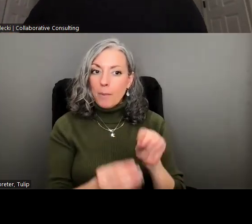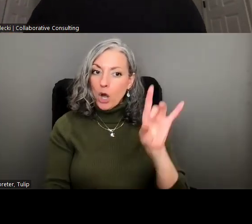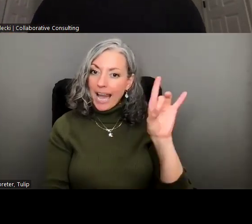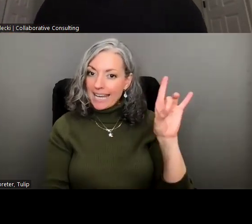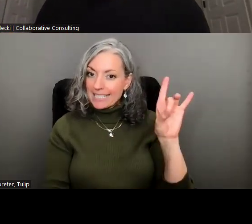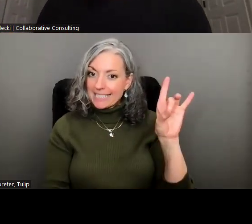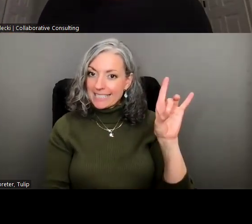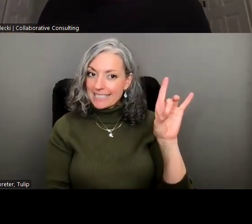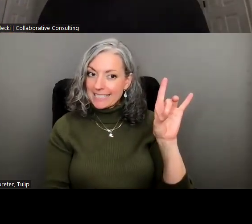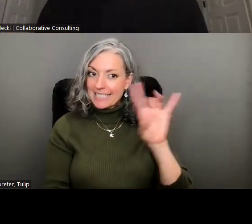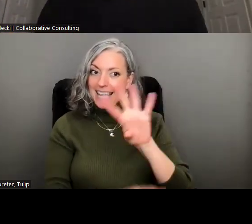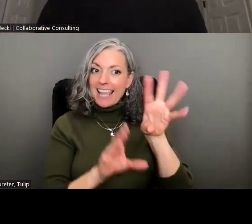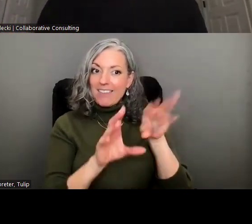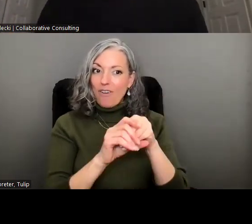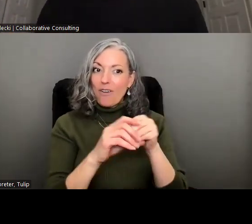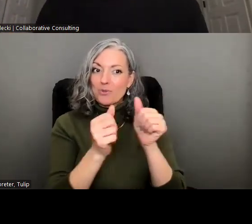involves workforce.